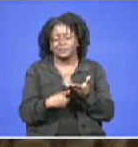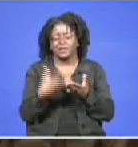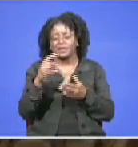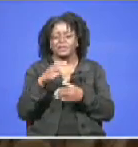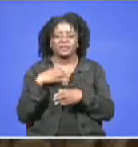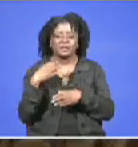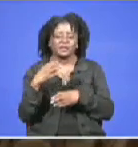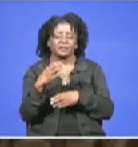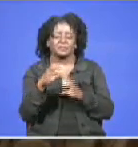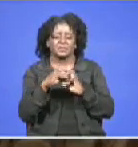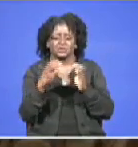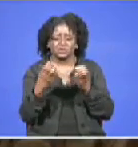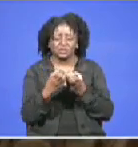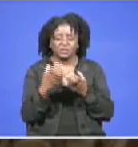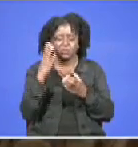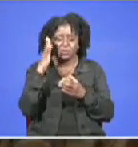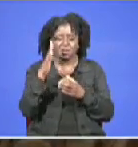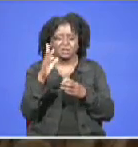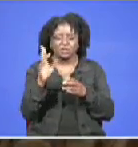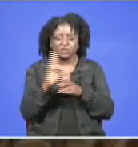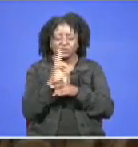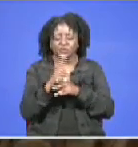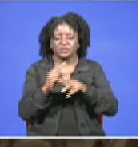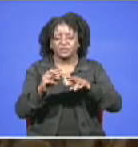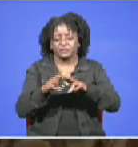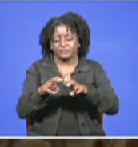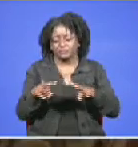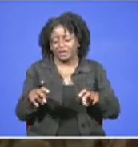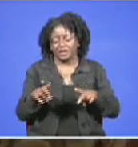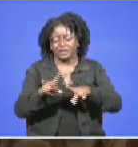commission will use a variety of media to get this message out.